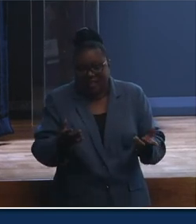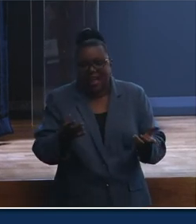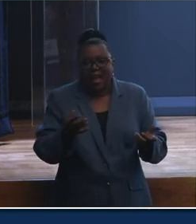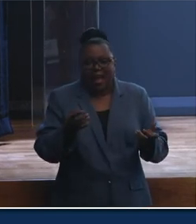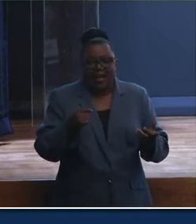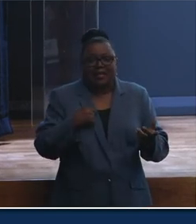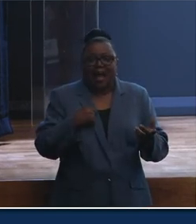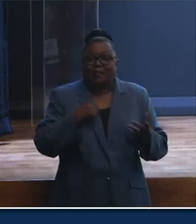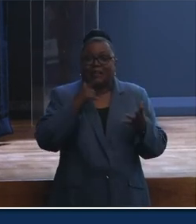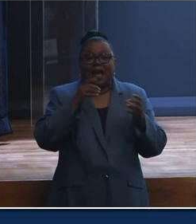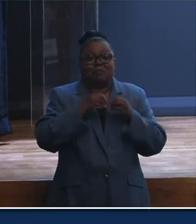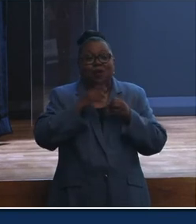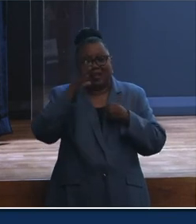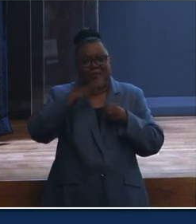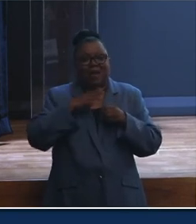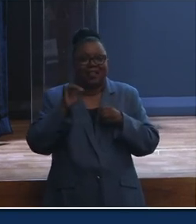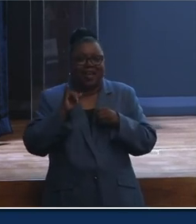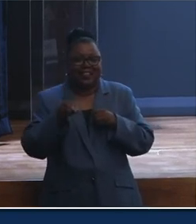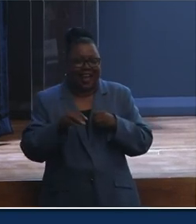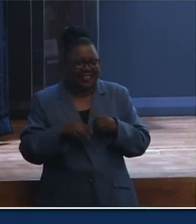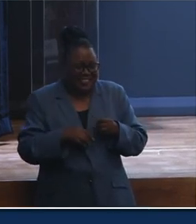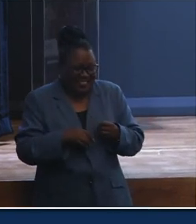I am a lot more like a man that way.